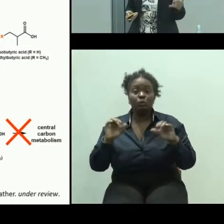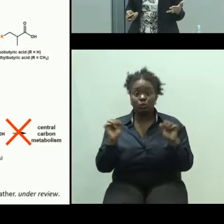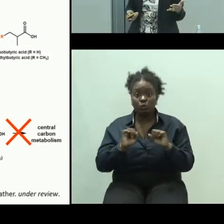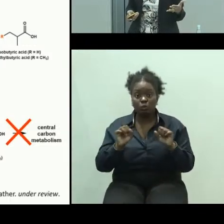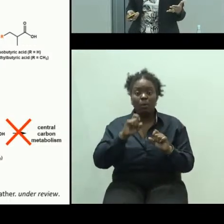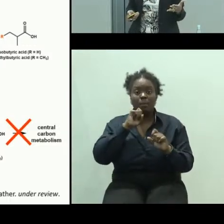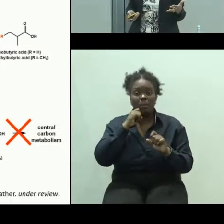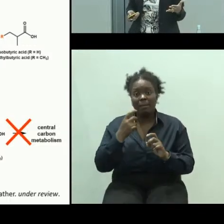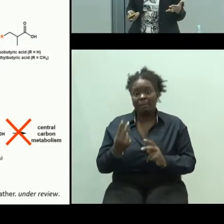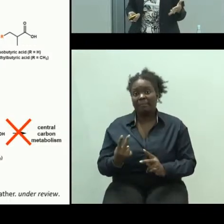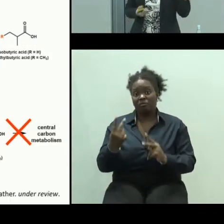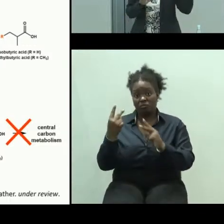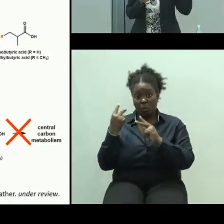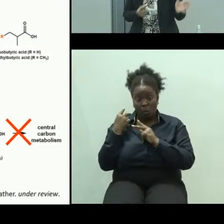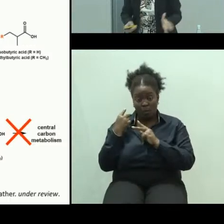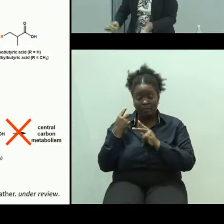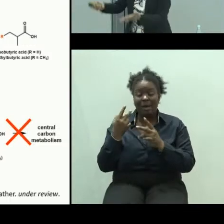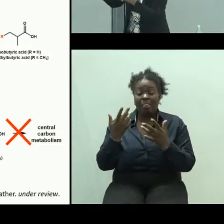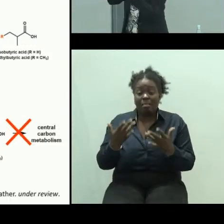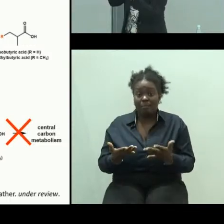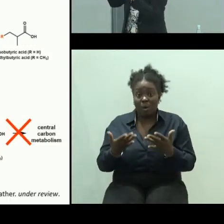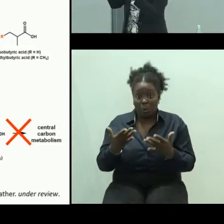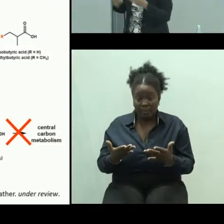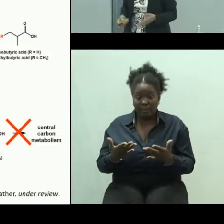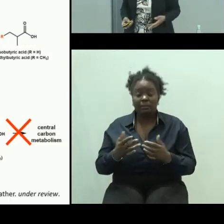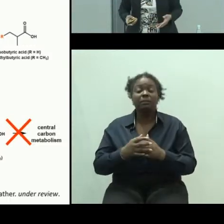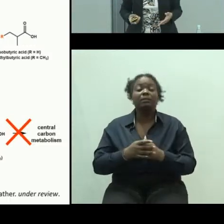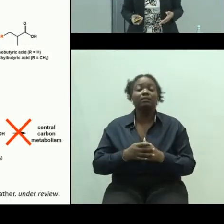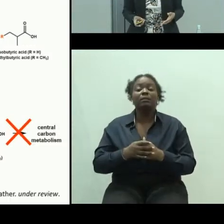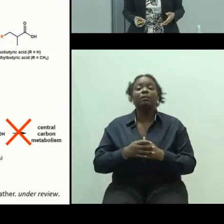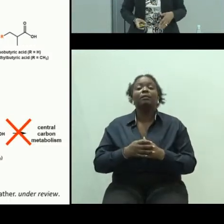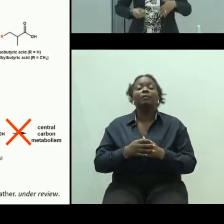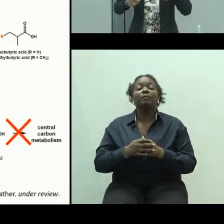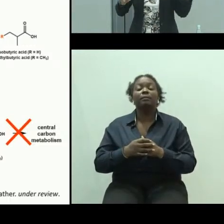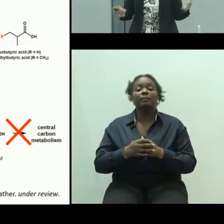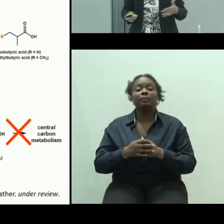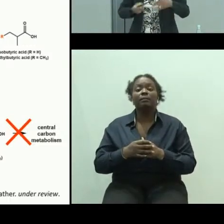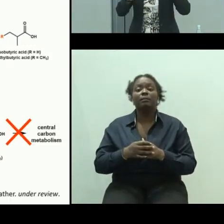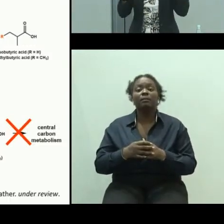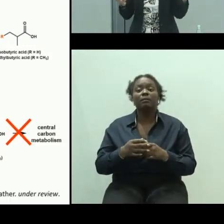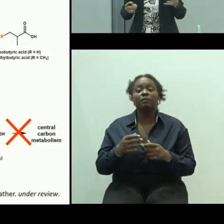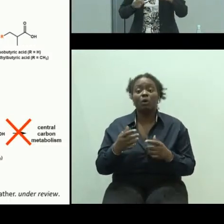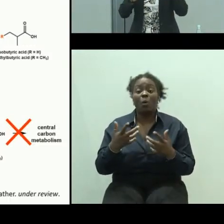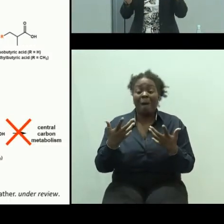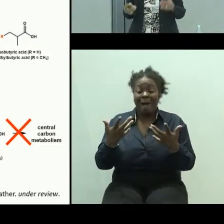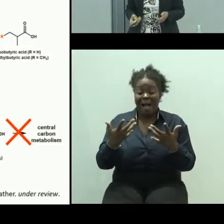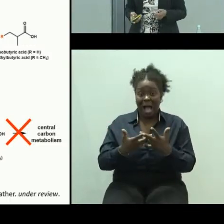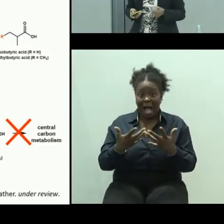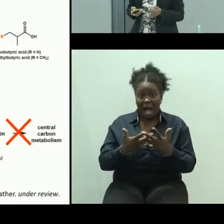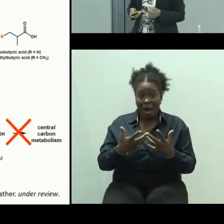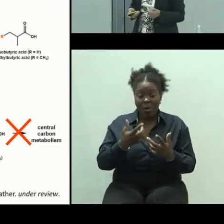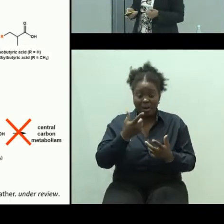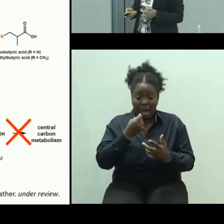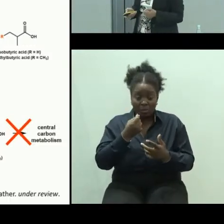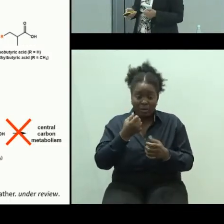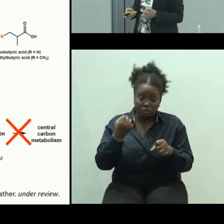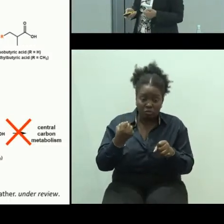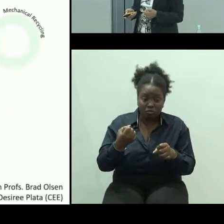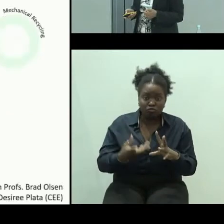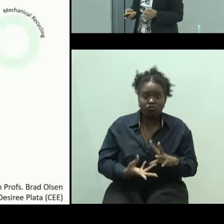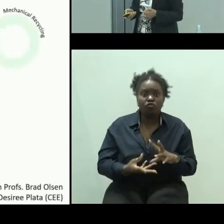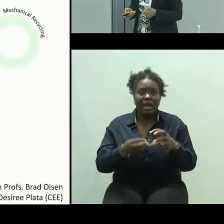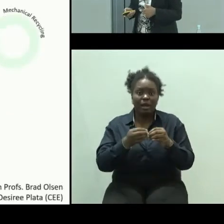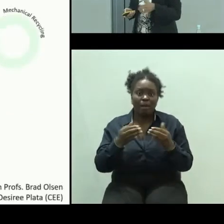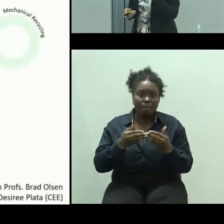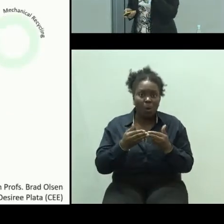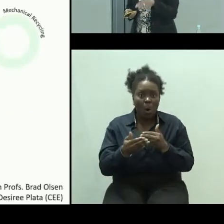The titers are very low, and so now we have to switch into that mode I talked about before, which is how do we get more of something once we've shown that we can make